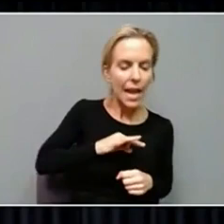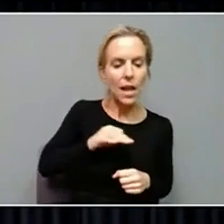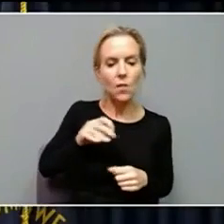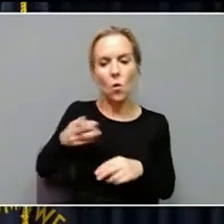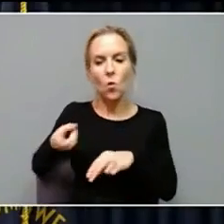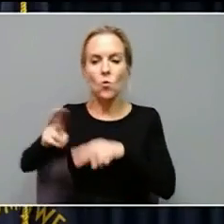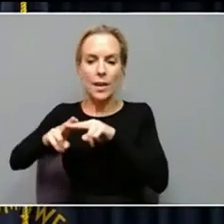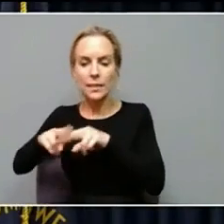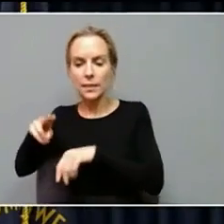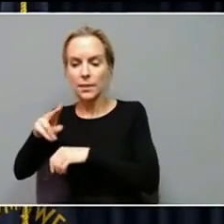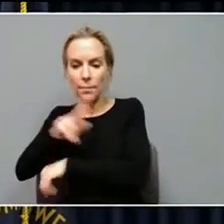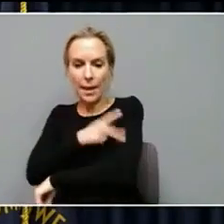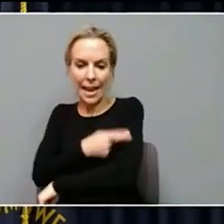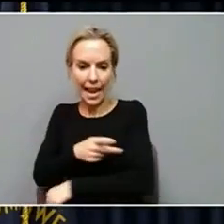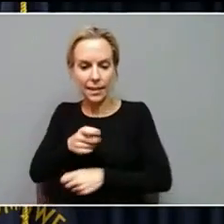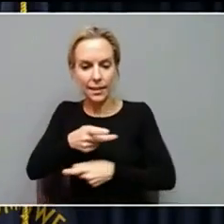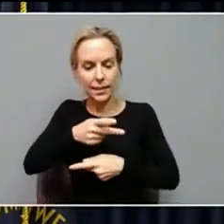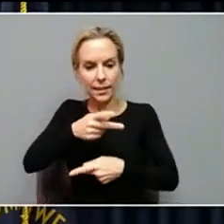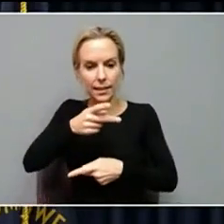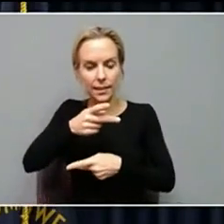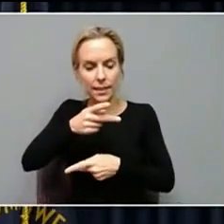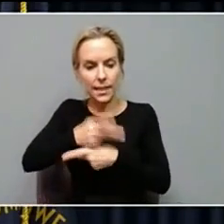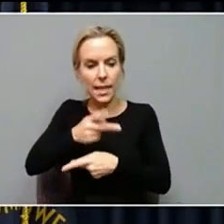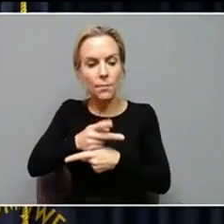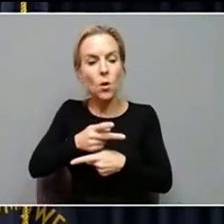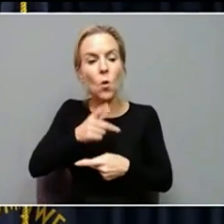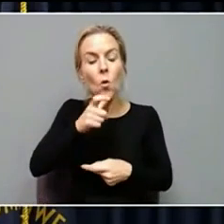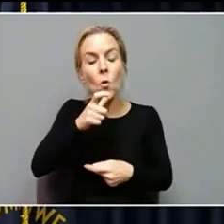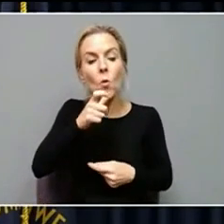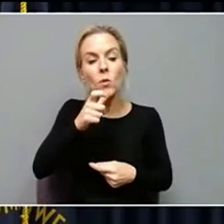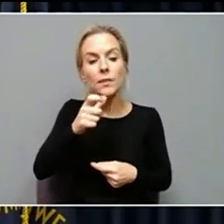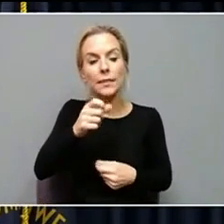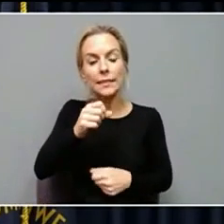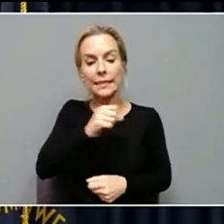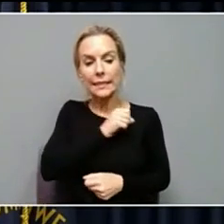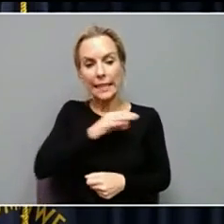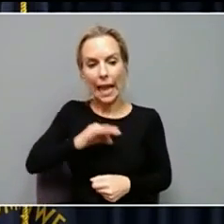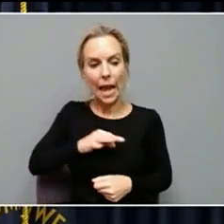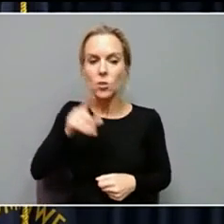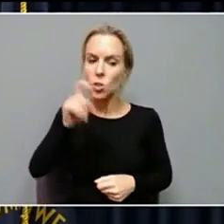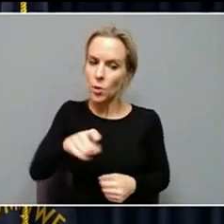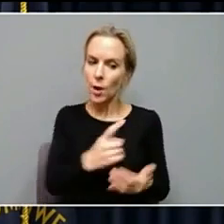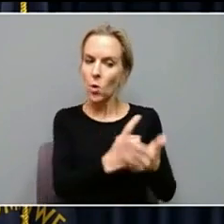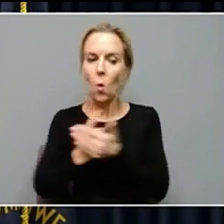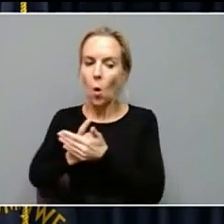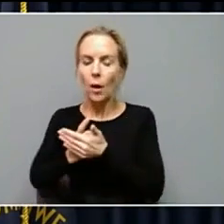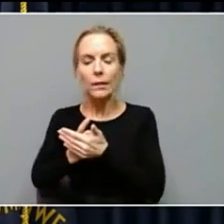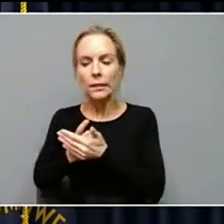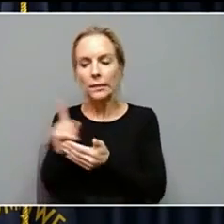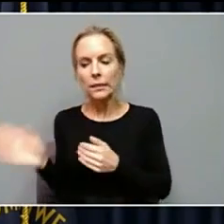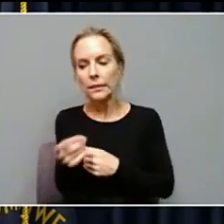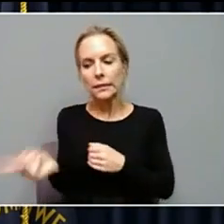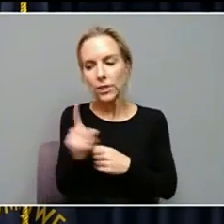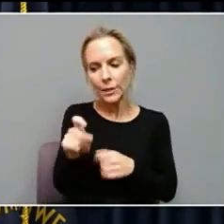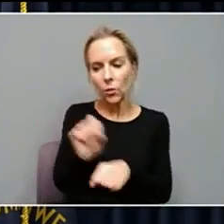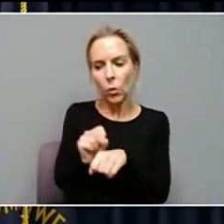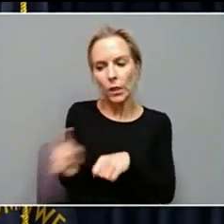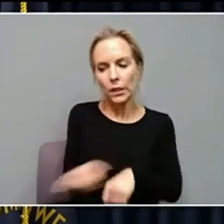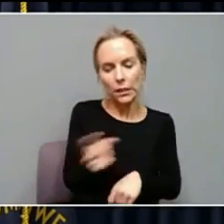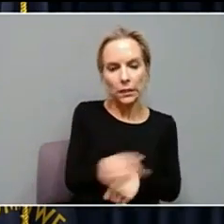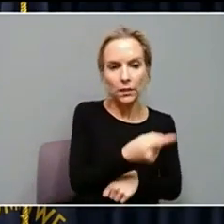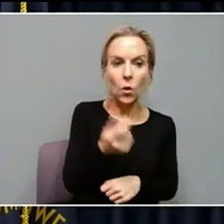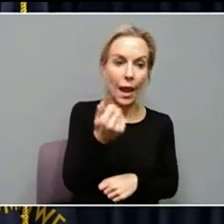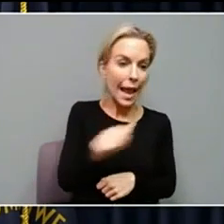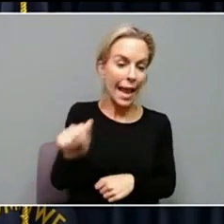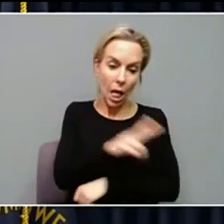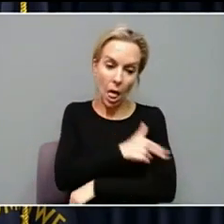had to keep COVID positive staff or staff who otherwise should be in quarantine on floors working, or hospitals that are facing that